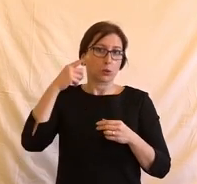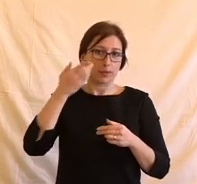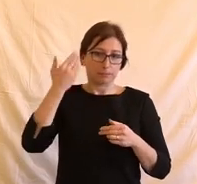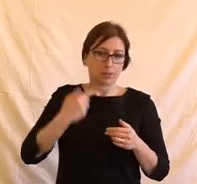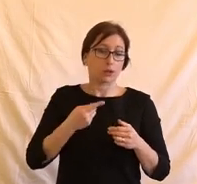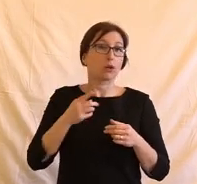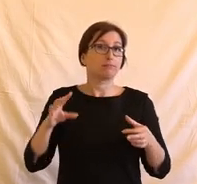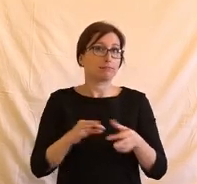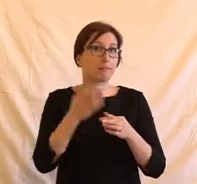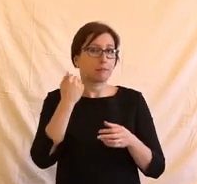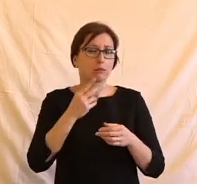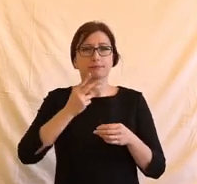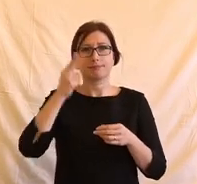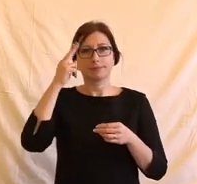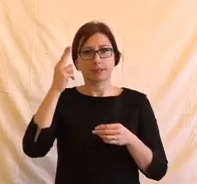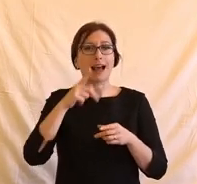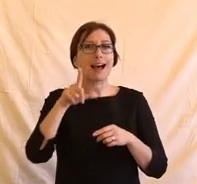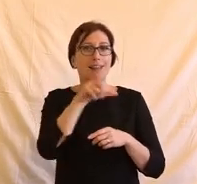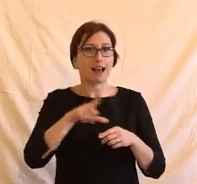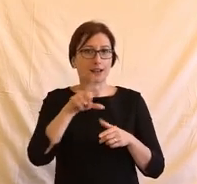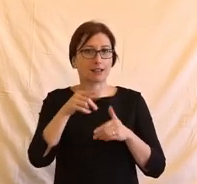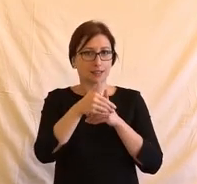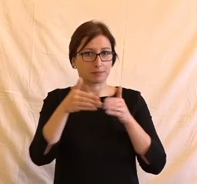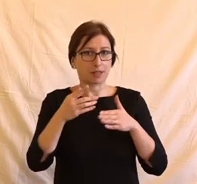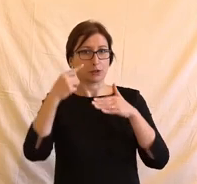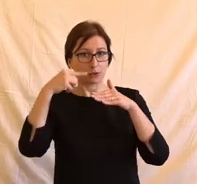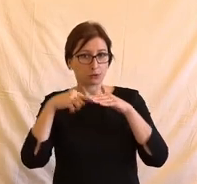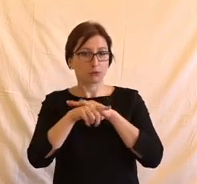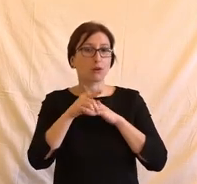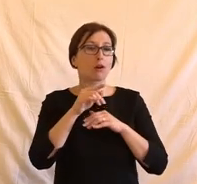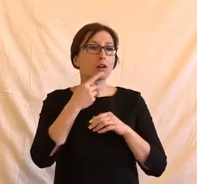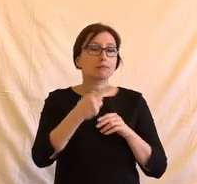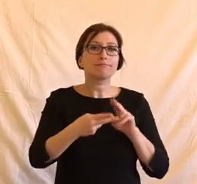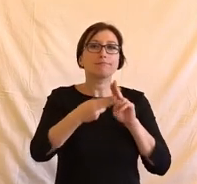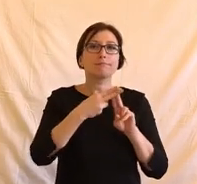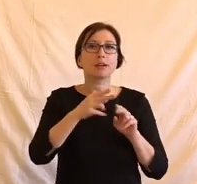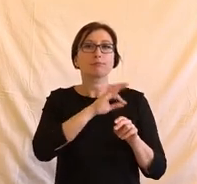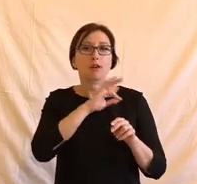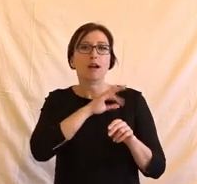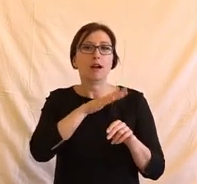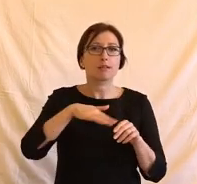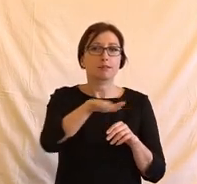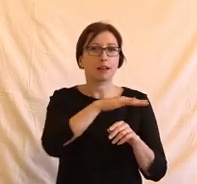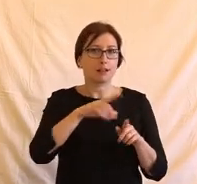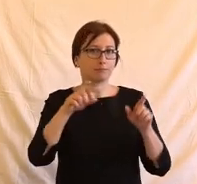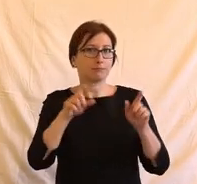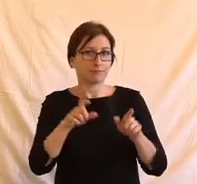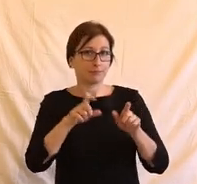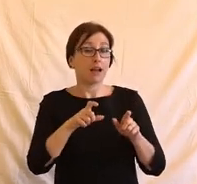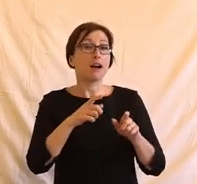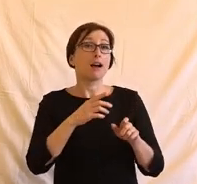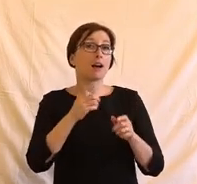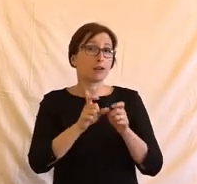sice zavítal jsem do Lancasteru, kde jsem se chtěl potkat se svými přáteli, což se i stalo,